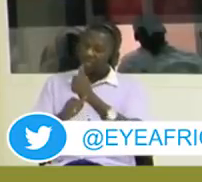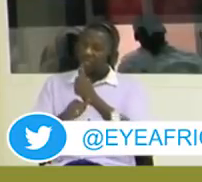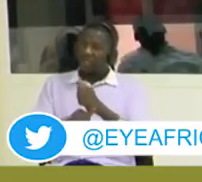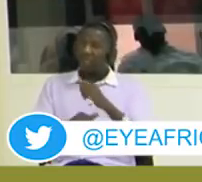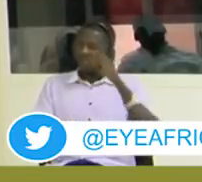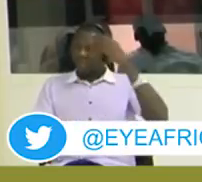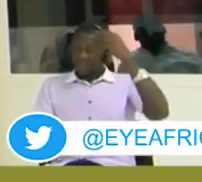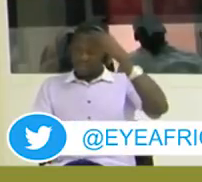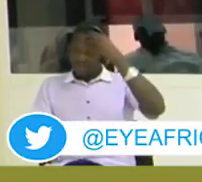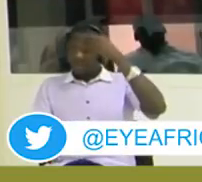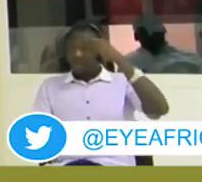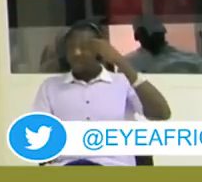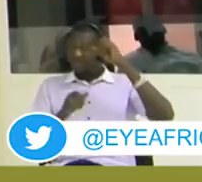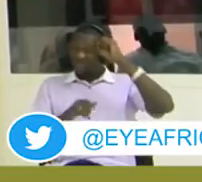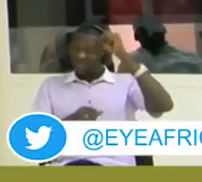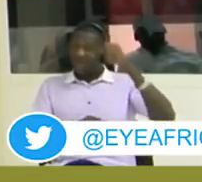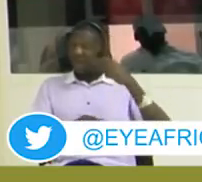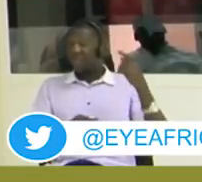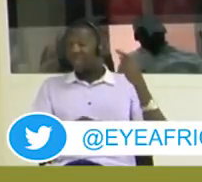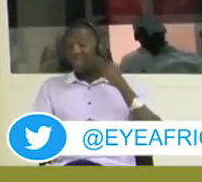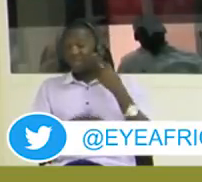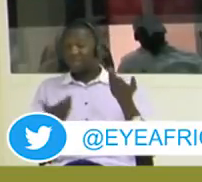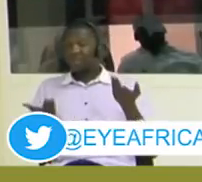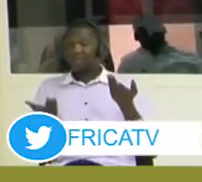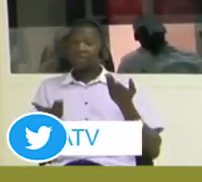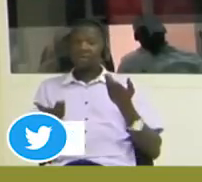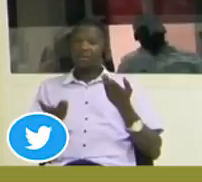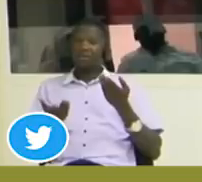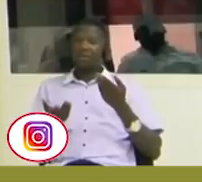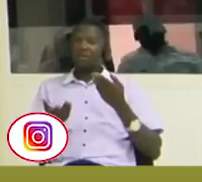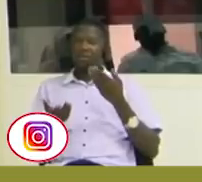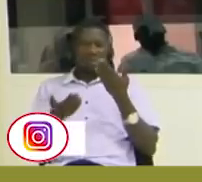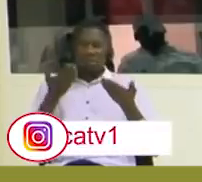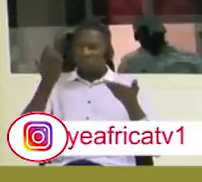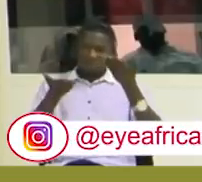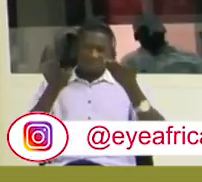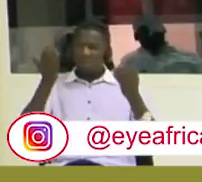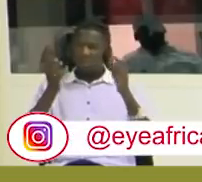state on a particular day. You cannot compare the two.